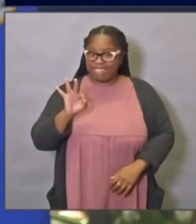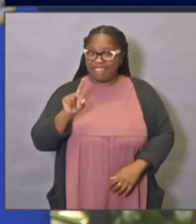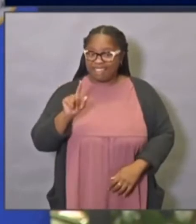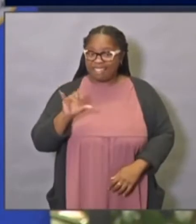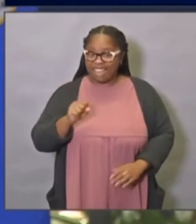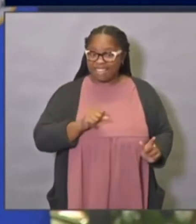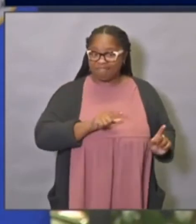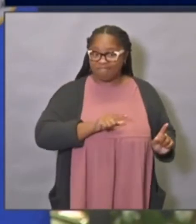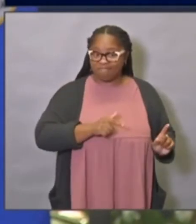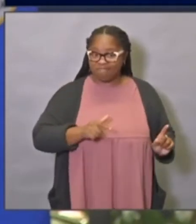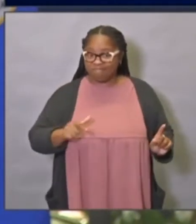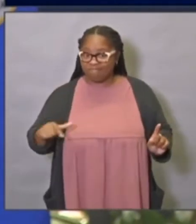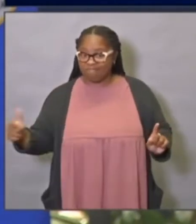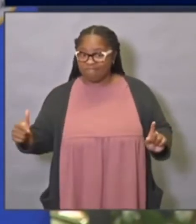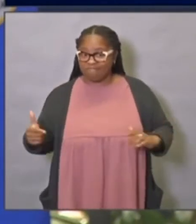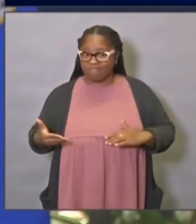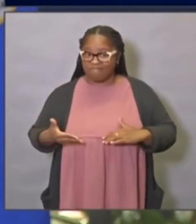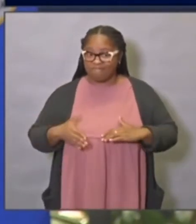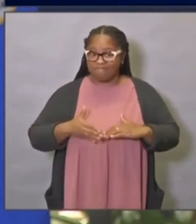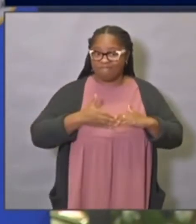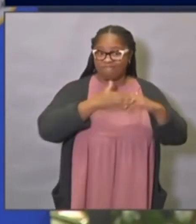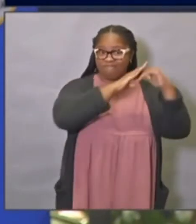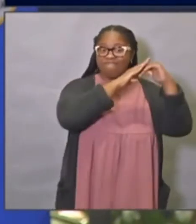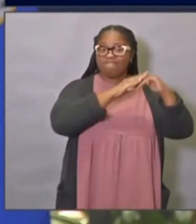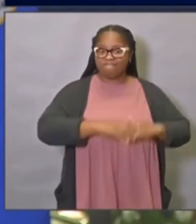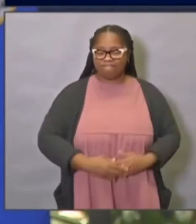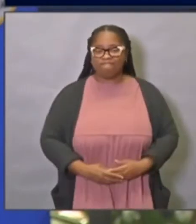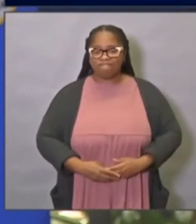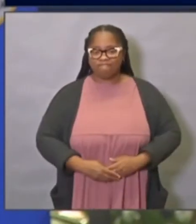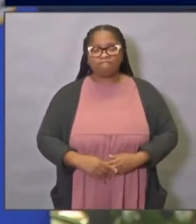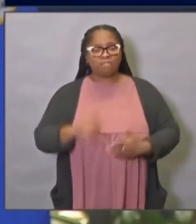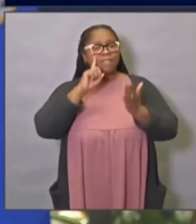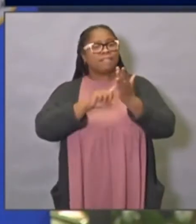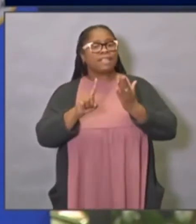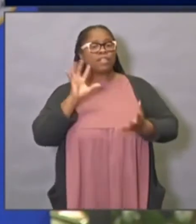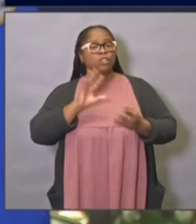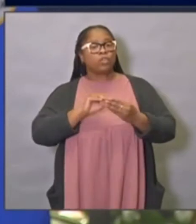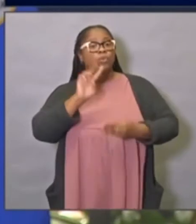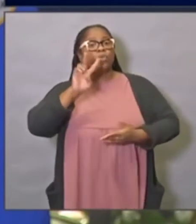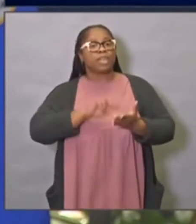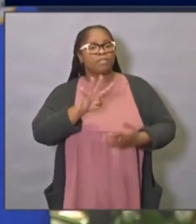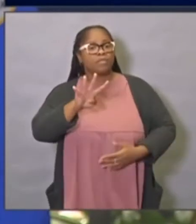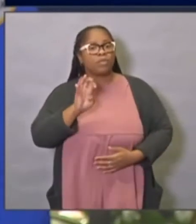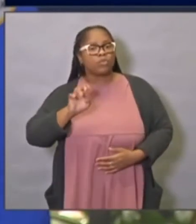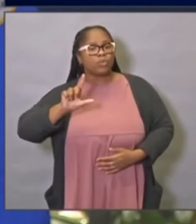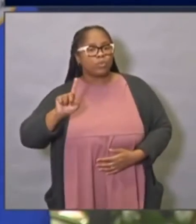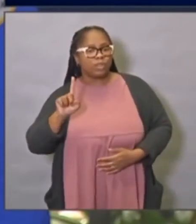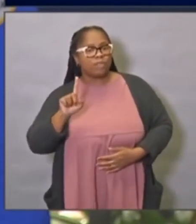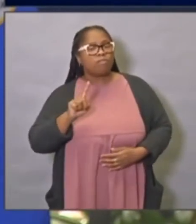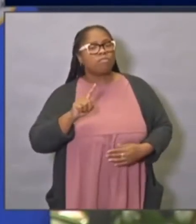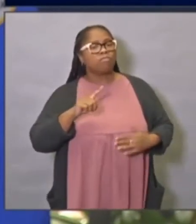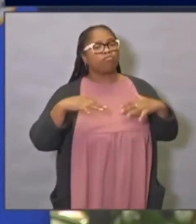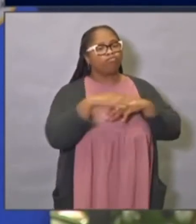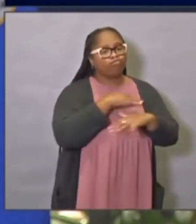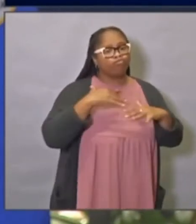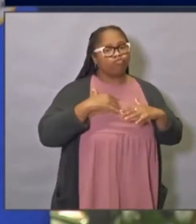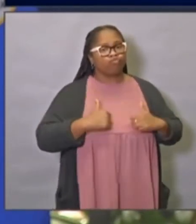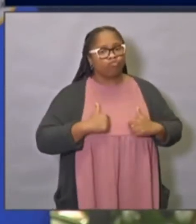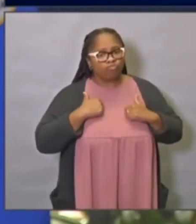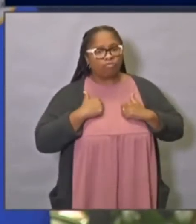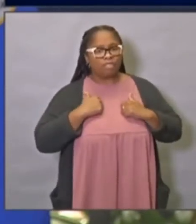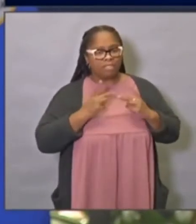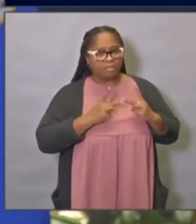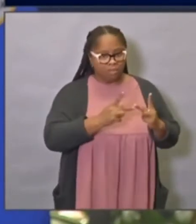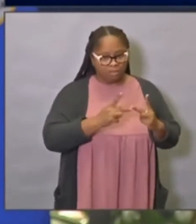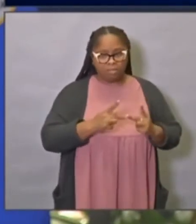numbers of people hospitalized. We've investigated a total of 2,421 residential congregate settings